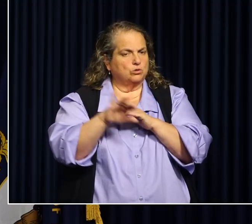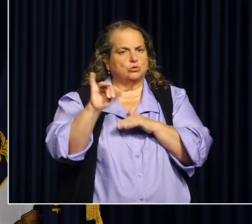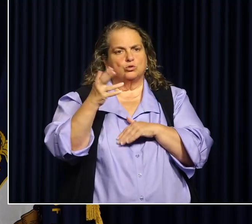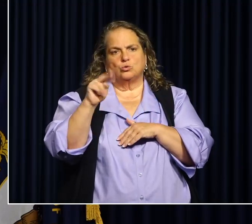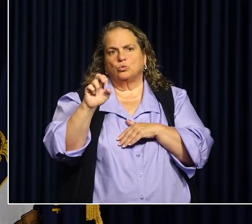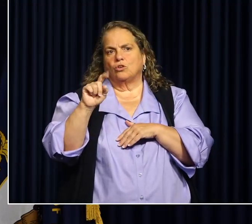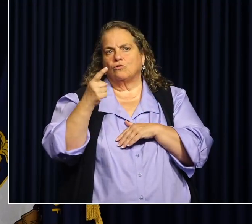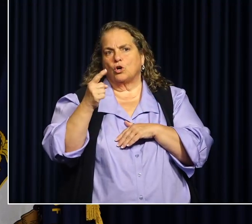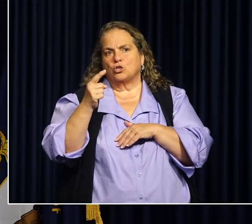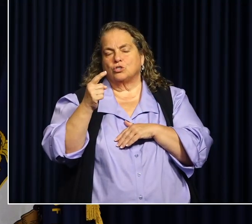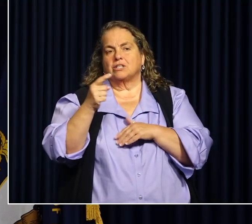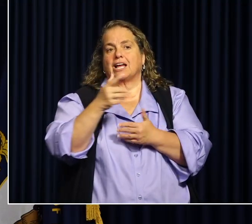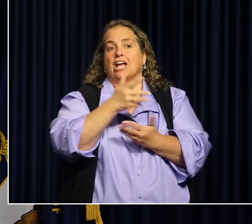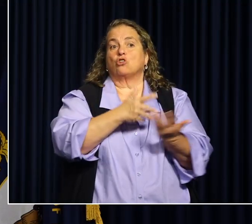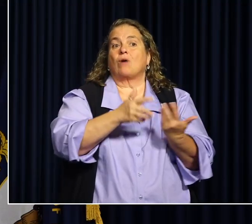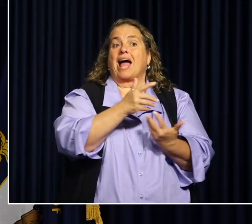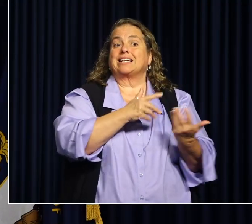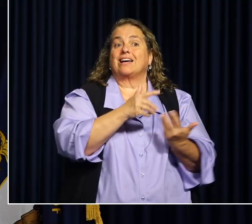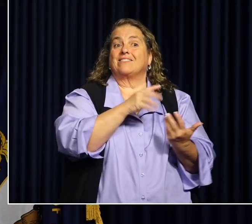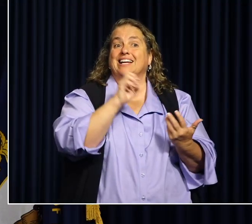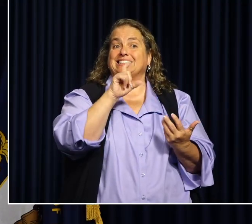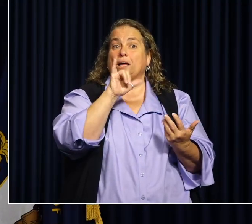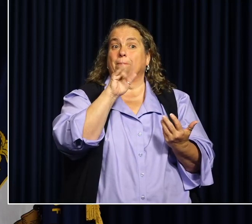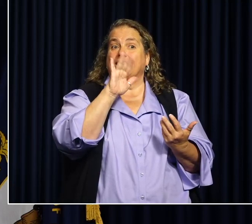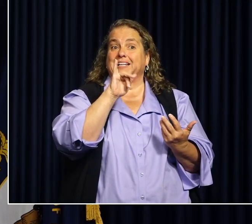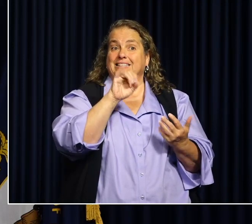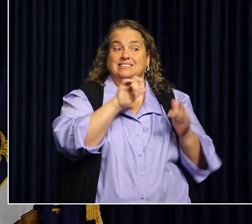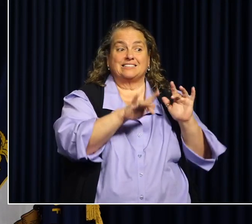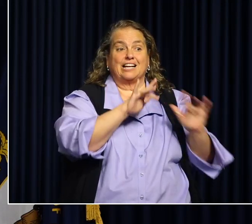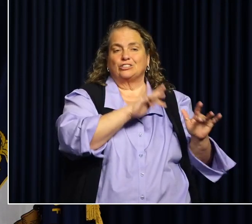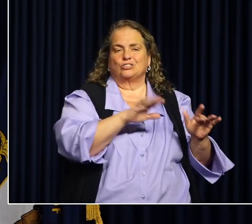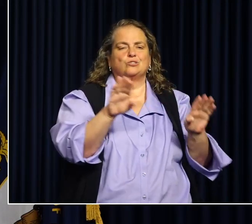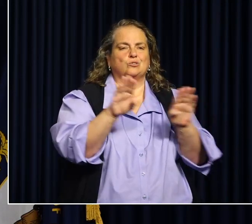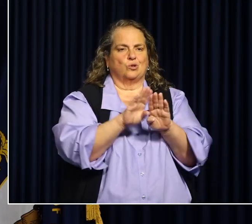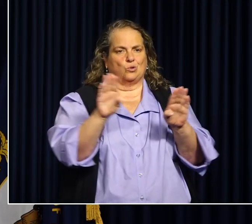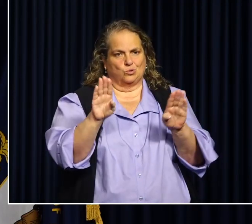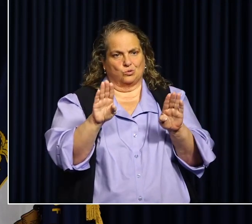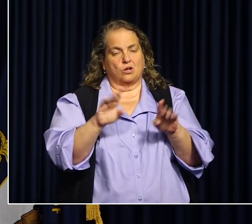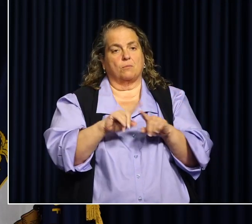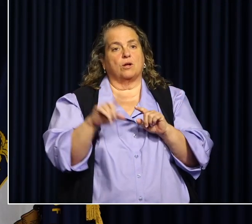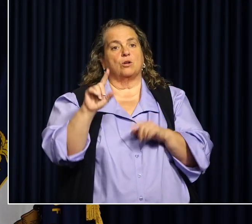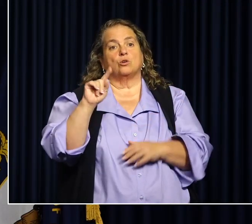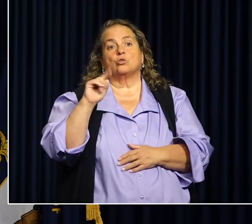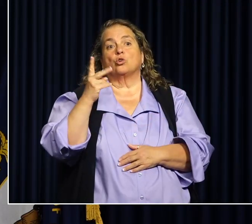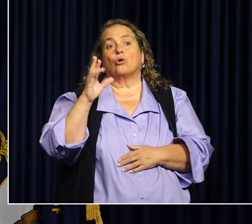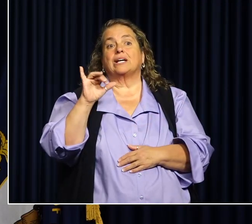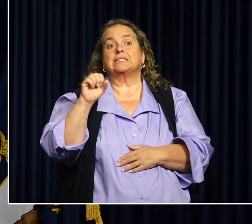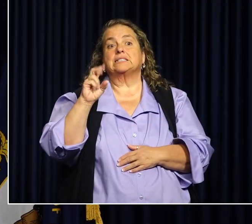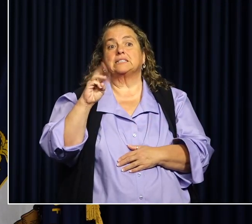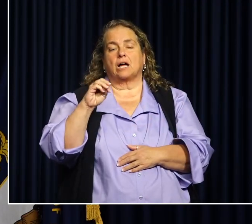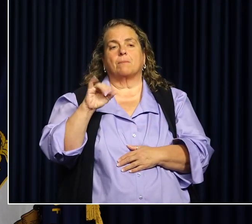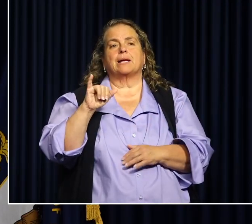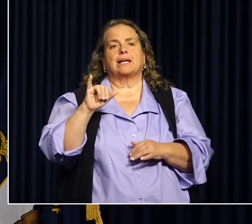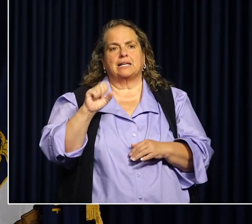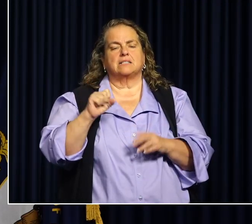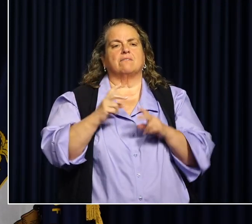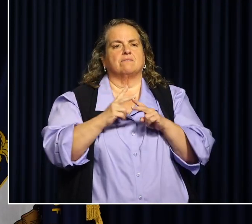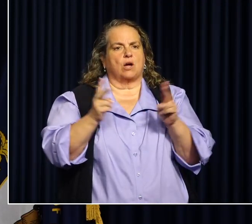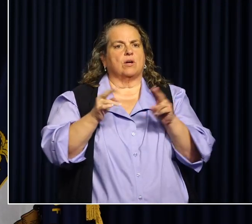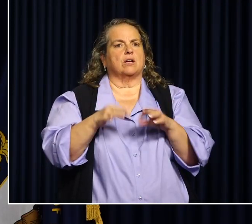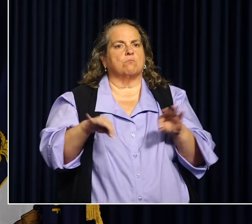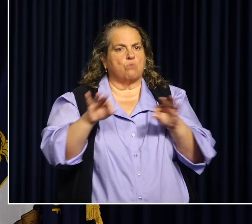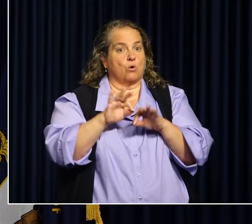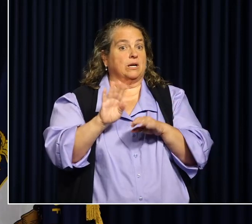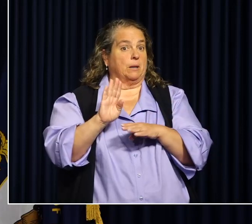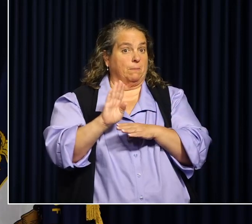1st. Interactive exhibits, though, will be closed. So obviously, tourism is an incredibly important